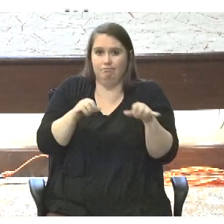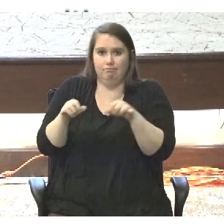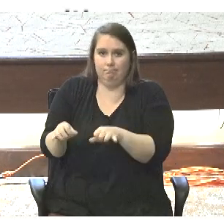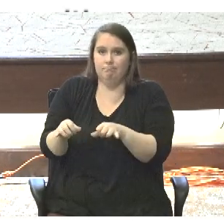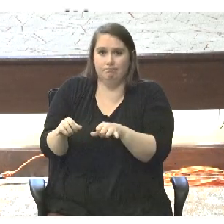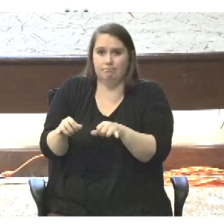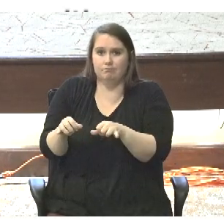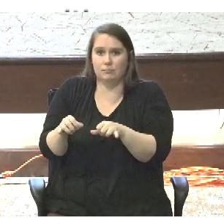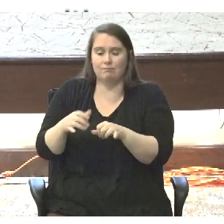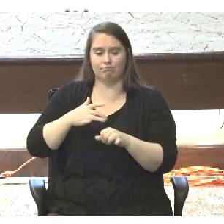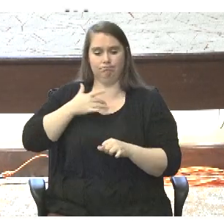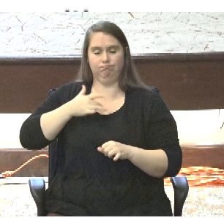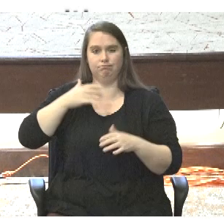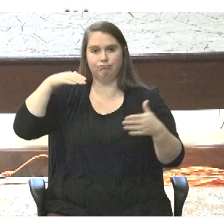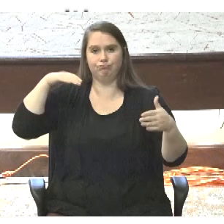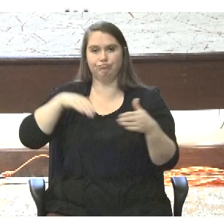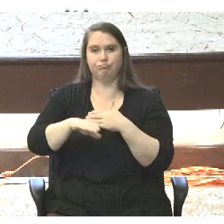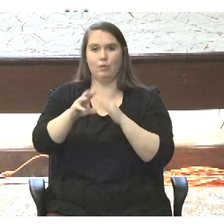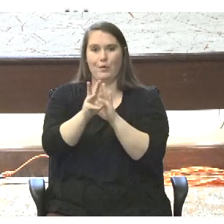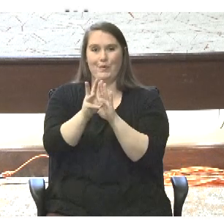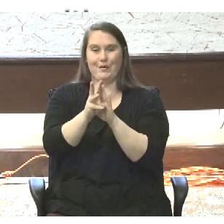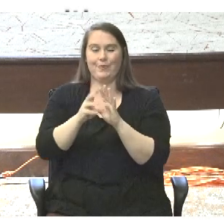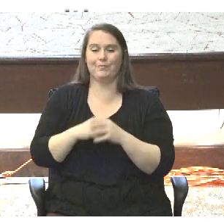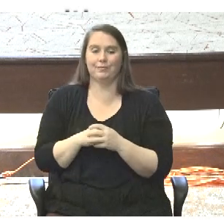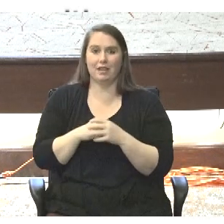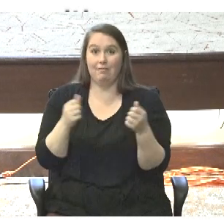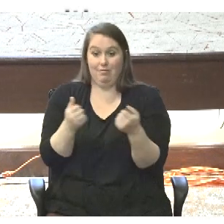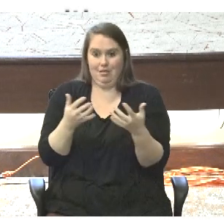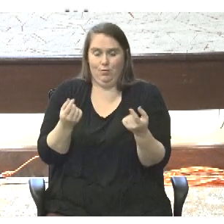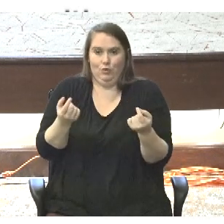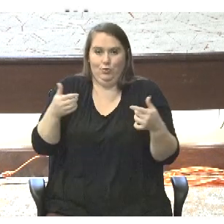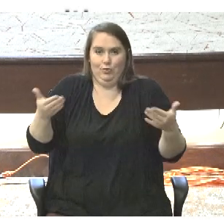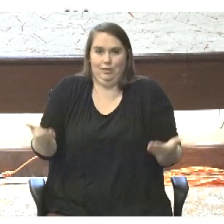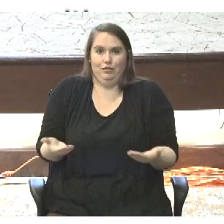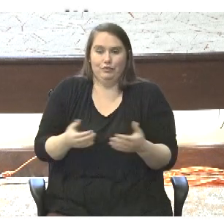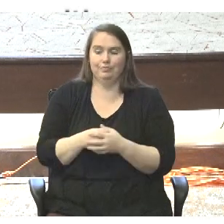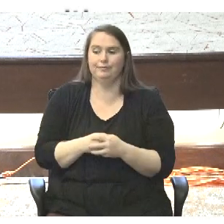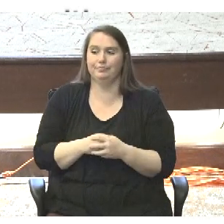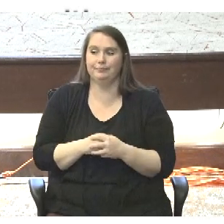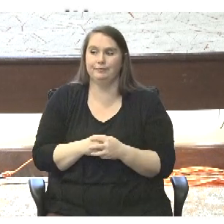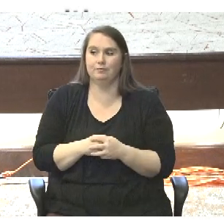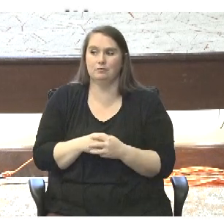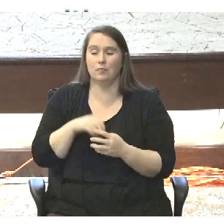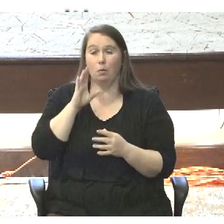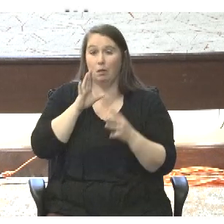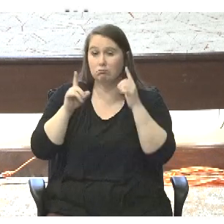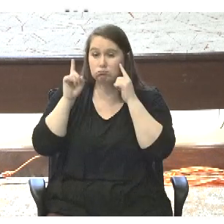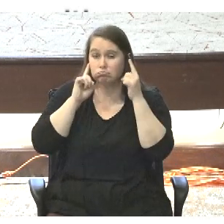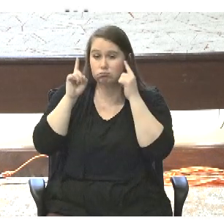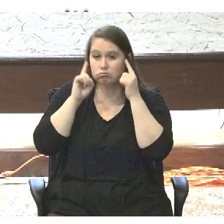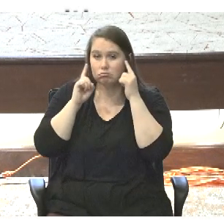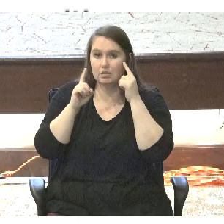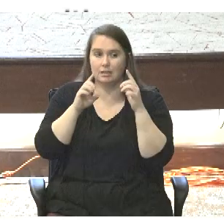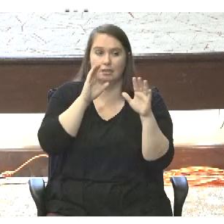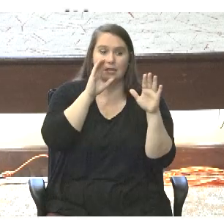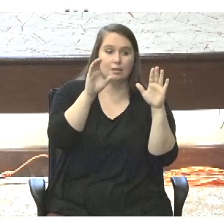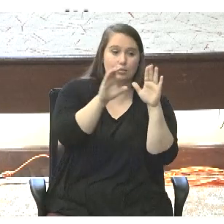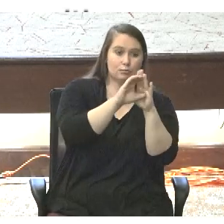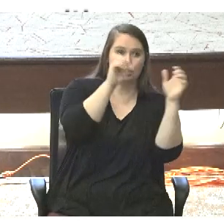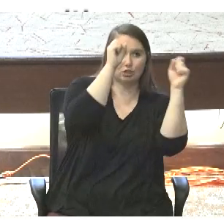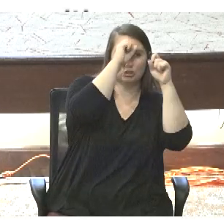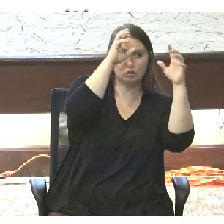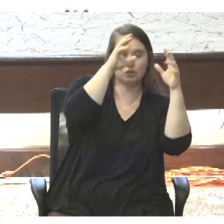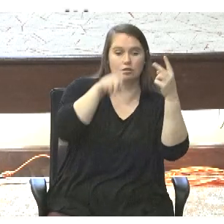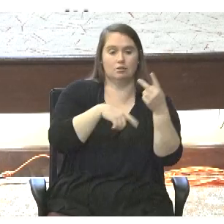of Waco branding in everything that we're doing here. So you'll be hearing about how we're utilizing imagery and creating